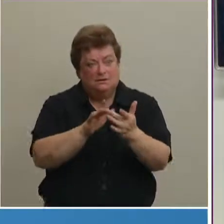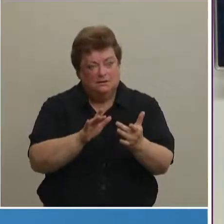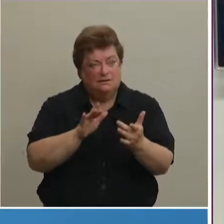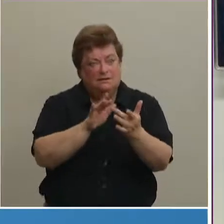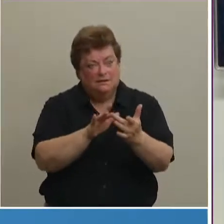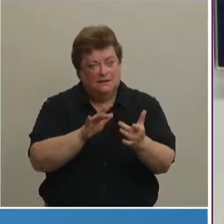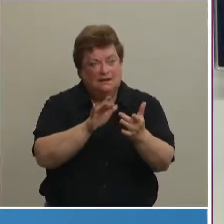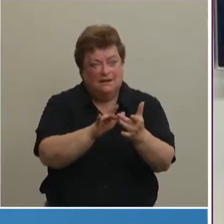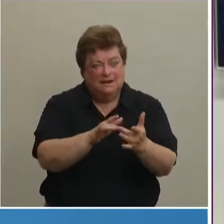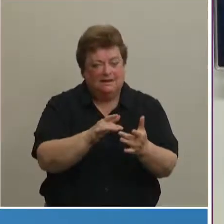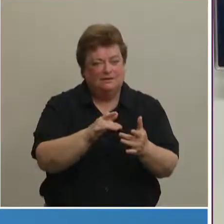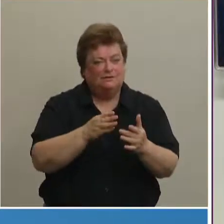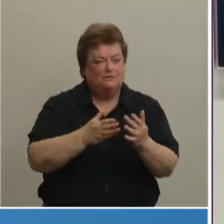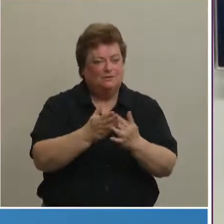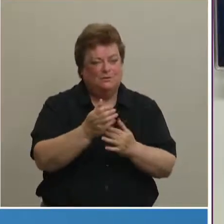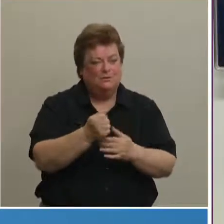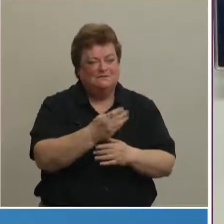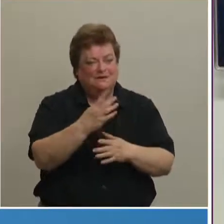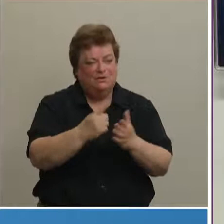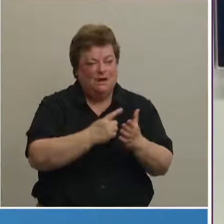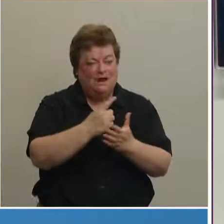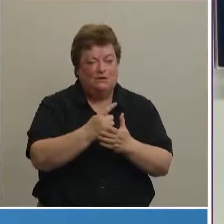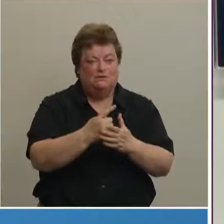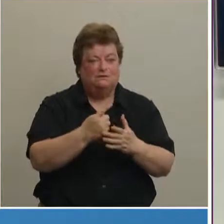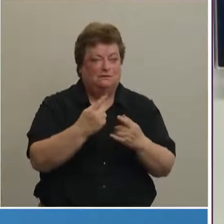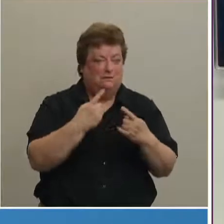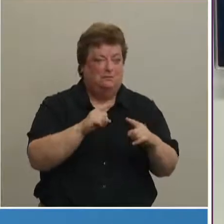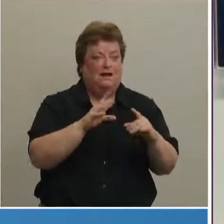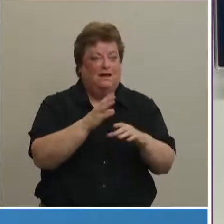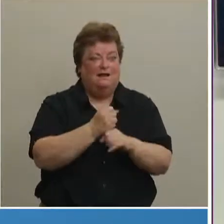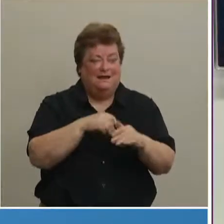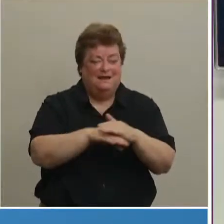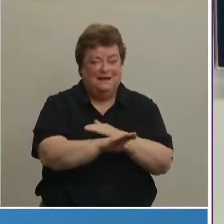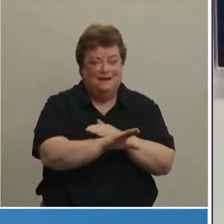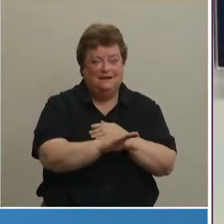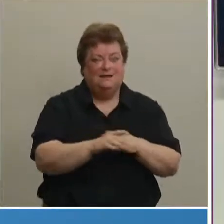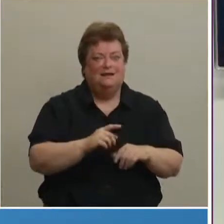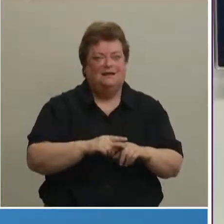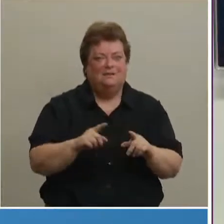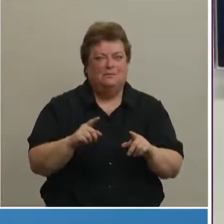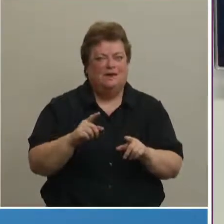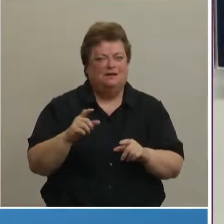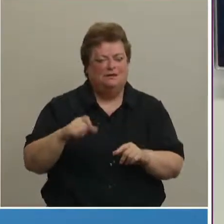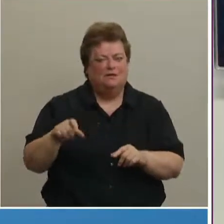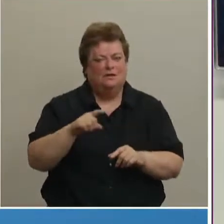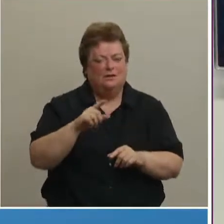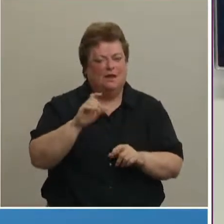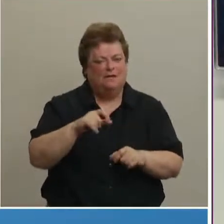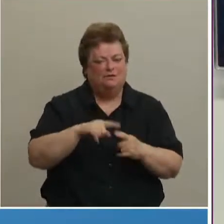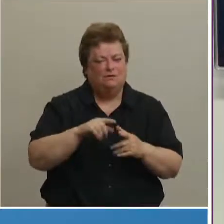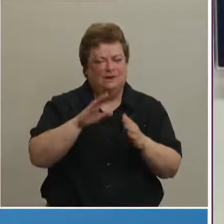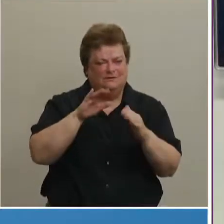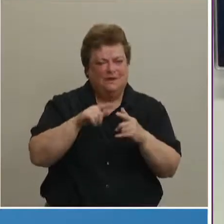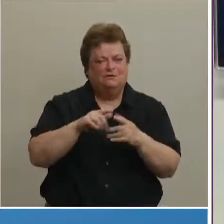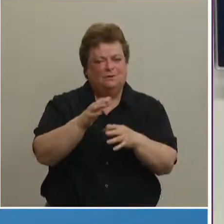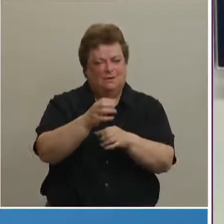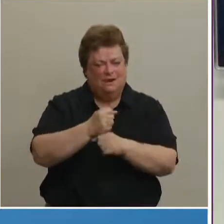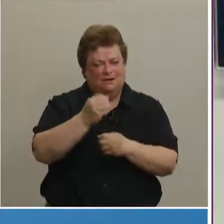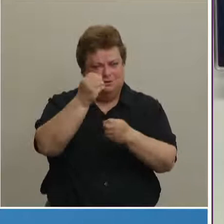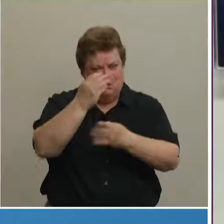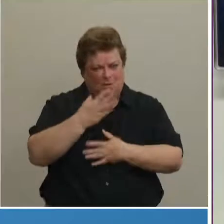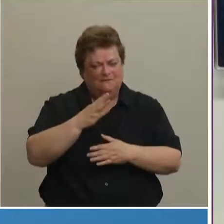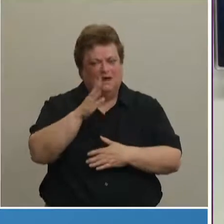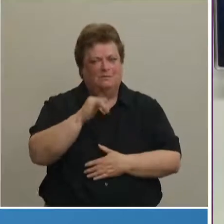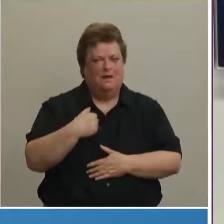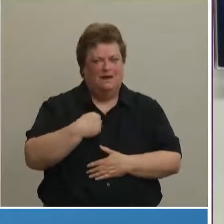over multiple hours to get signed in. And with this process, people know to expect that they're going to be notified by us, and that it makes it